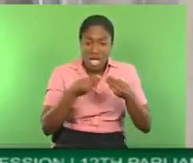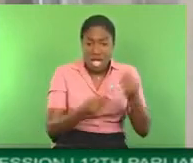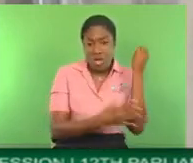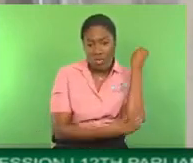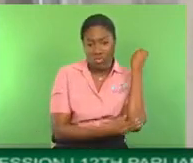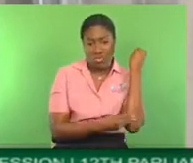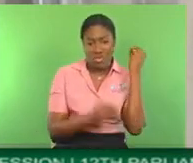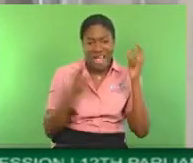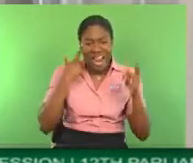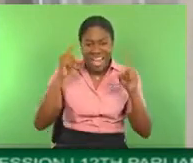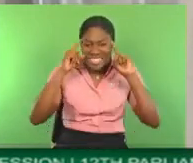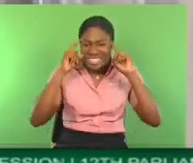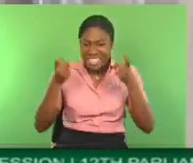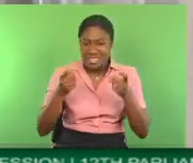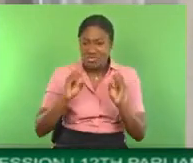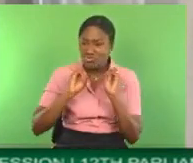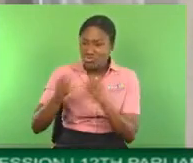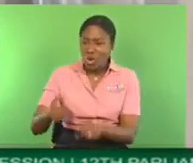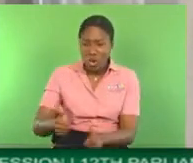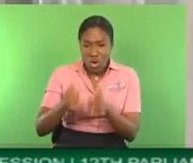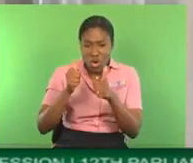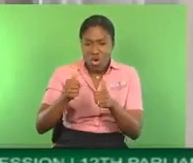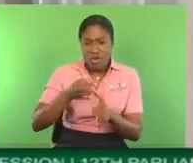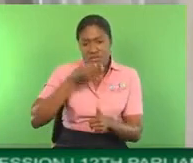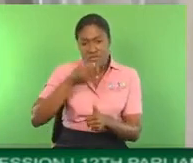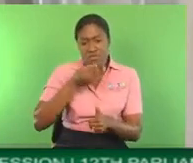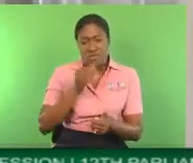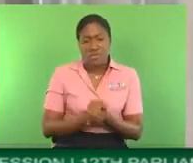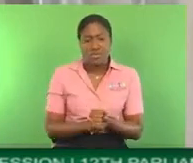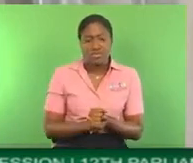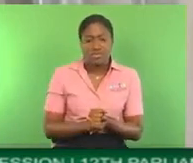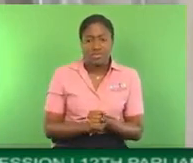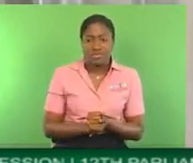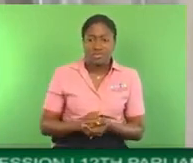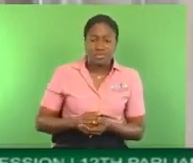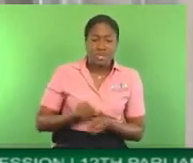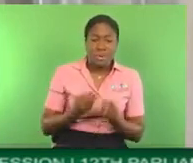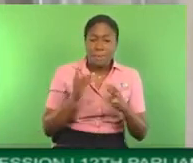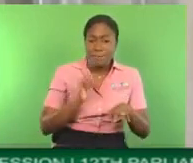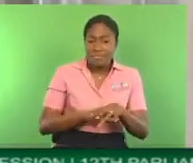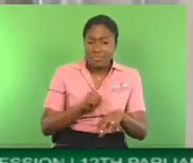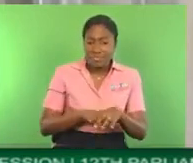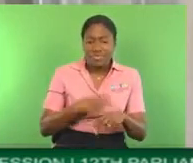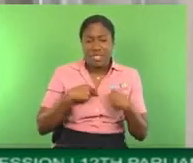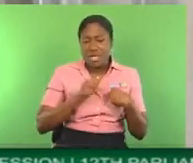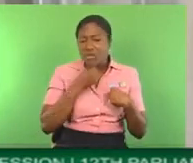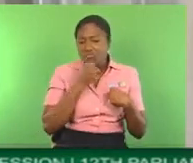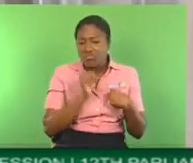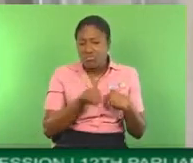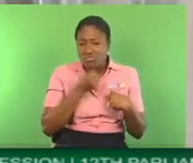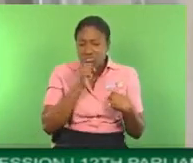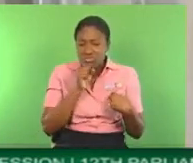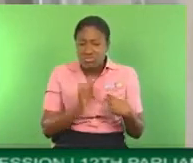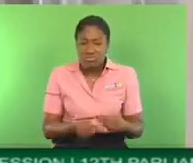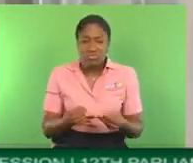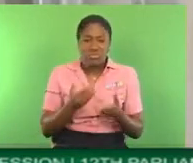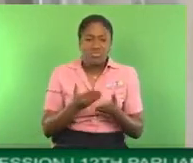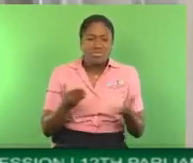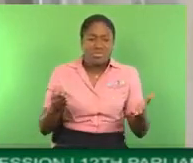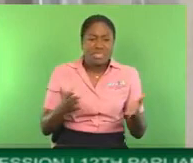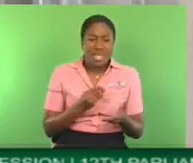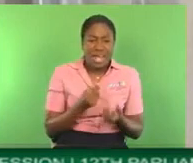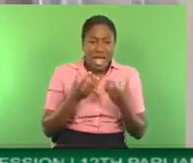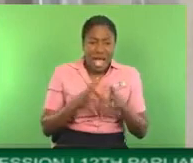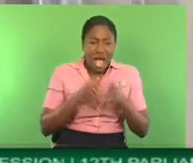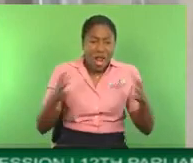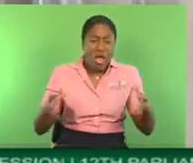good food. Our storage facilities are often outdated and inadequate. leading to significant losses